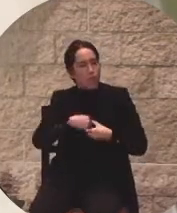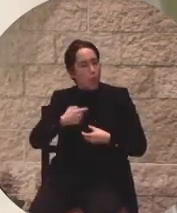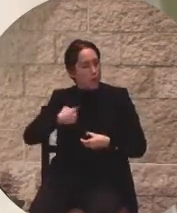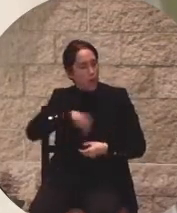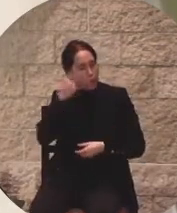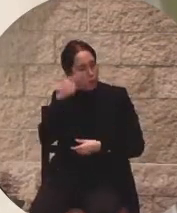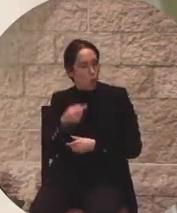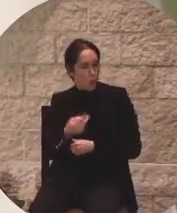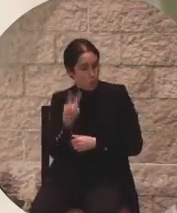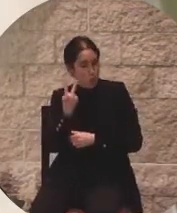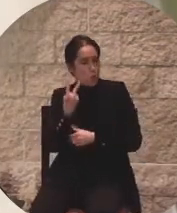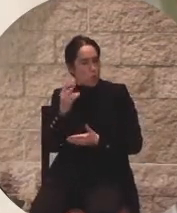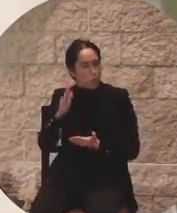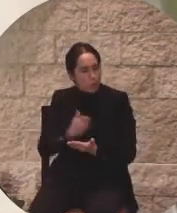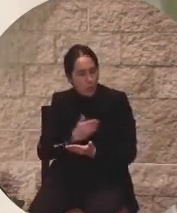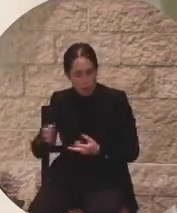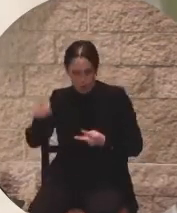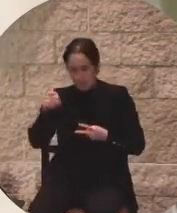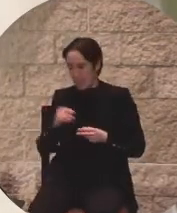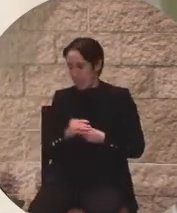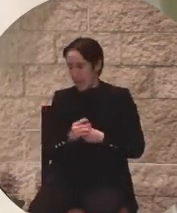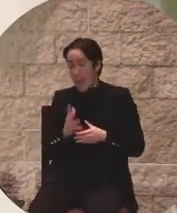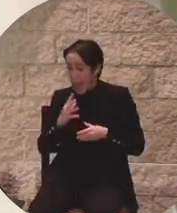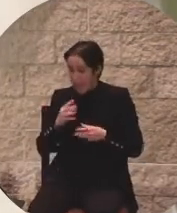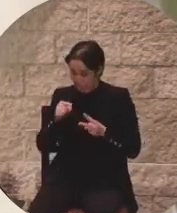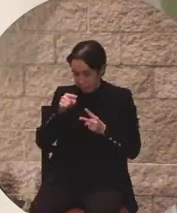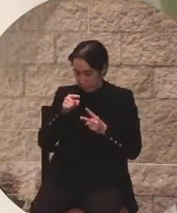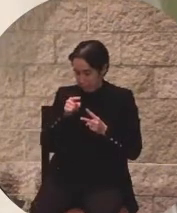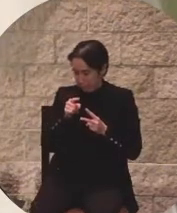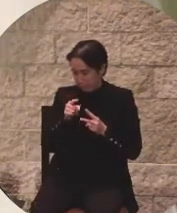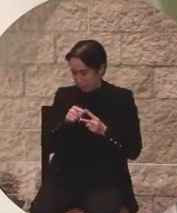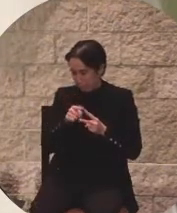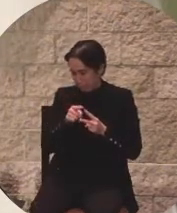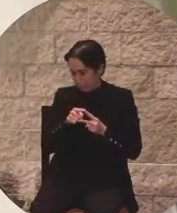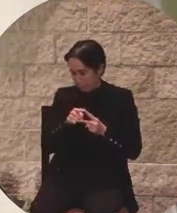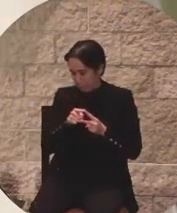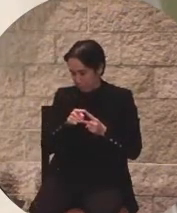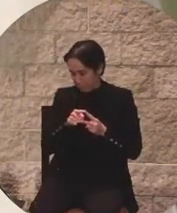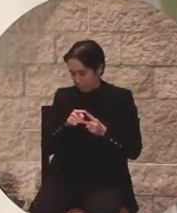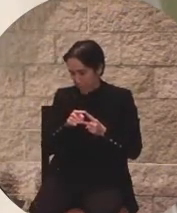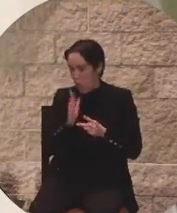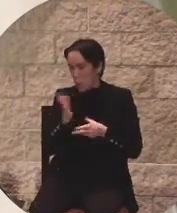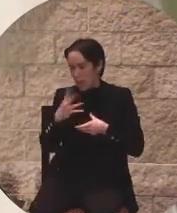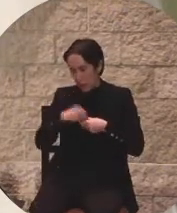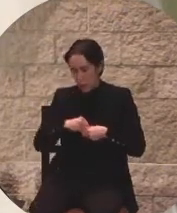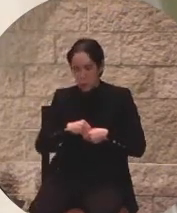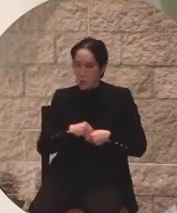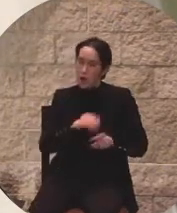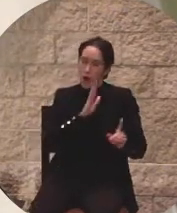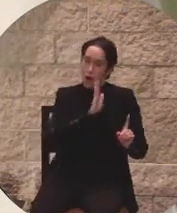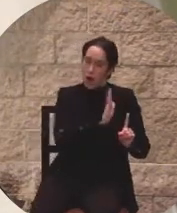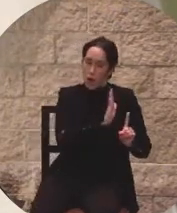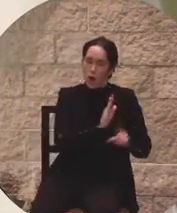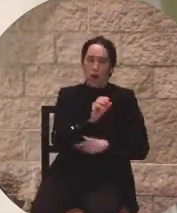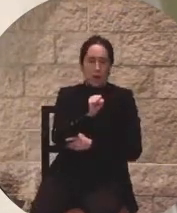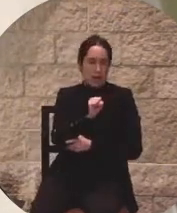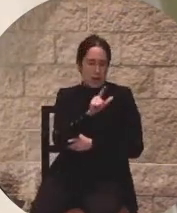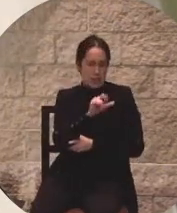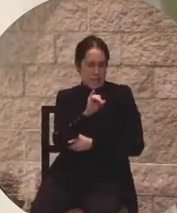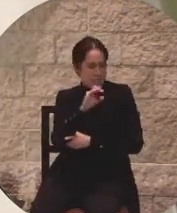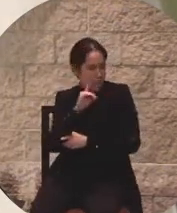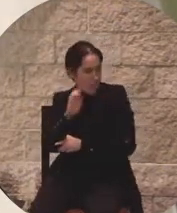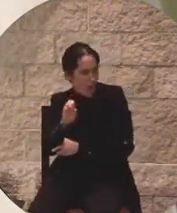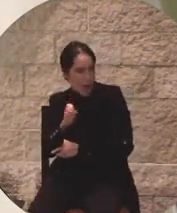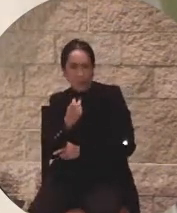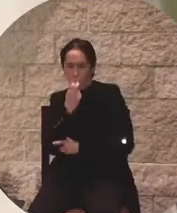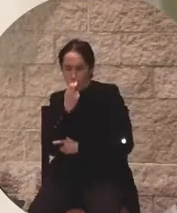including her virtuosic slide whistle solo. You're going to want to stay tuned for that. And then